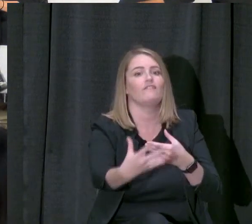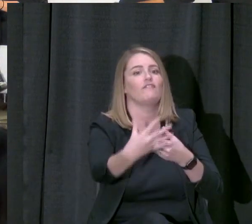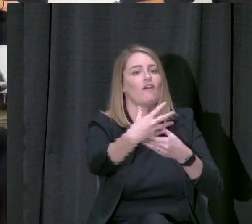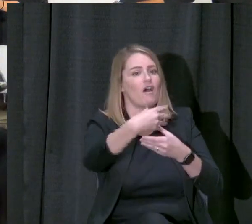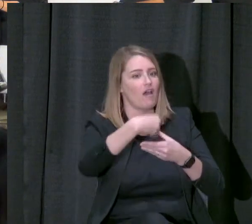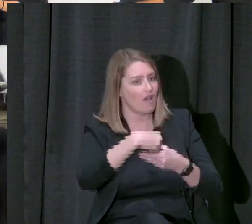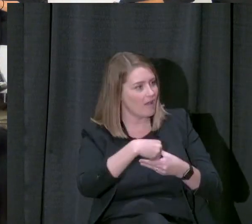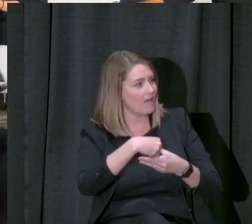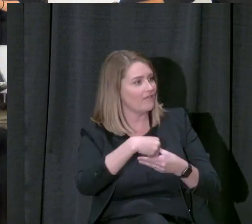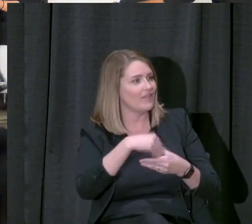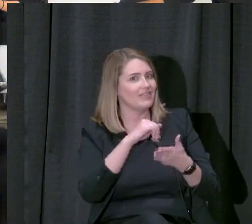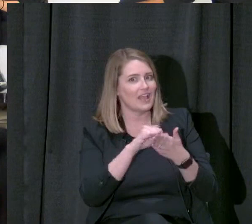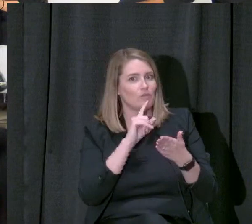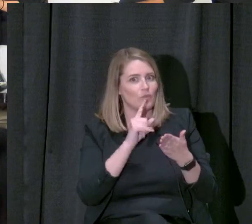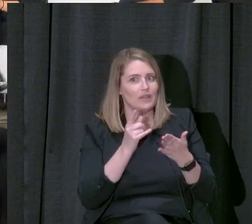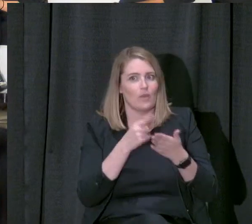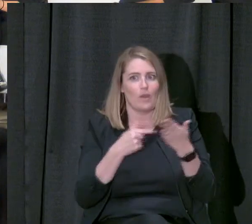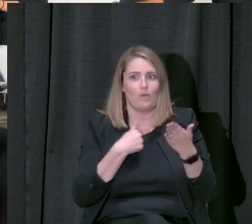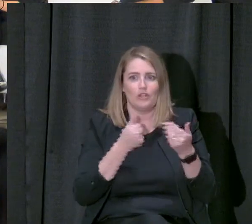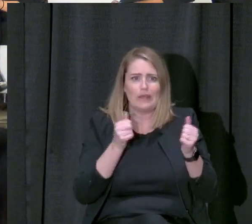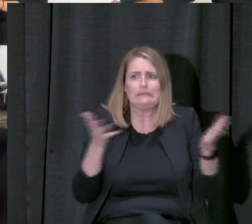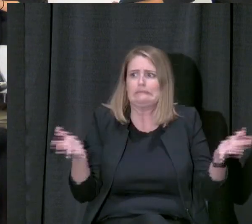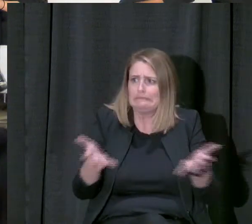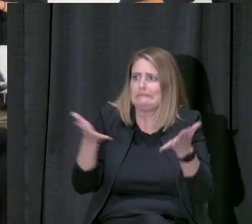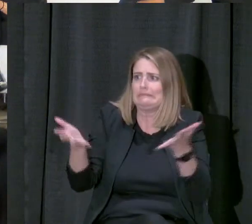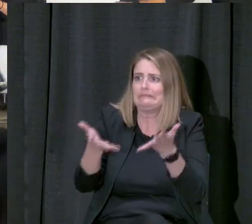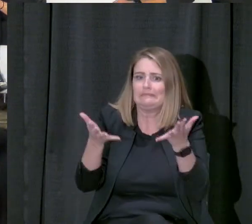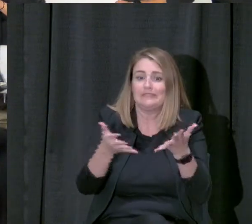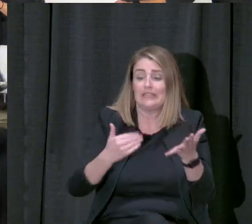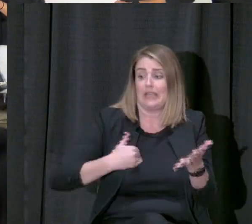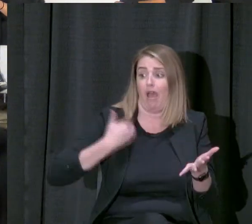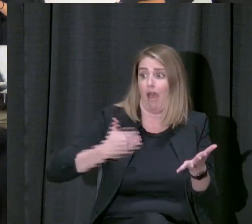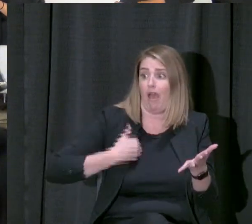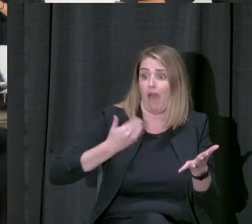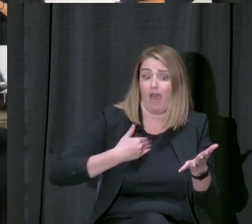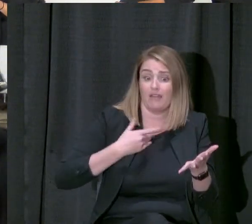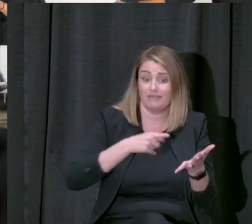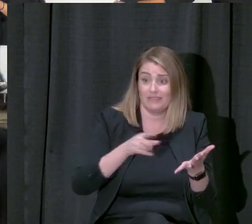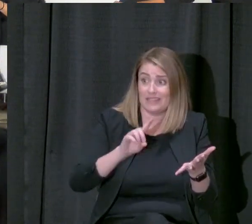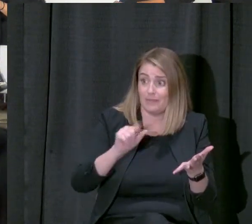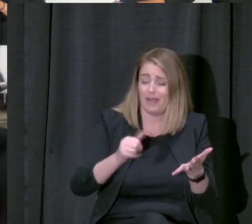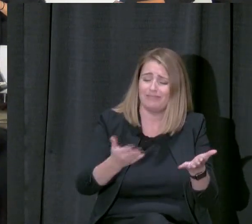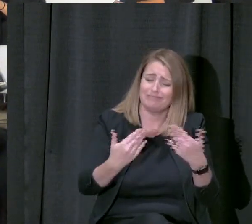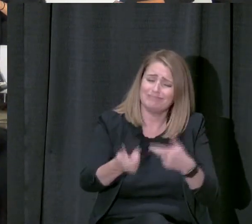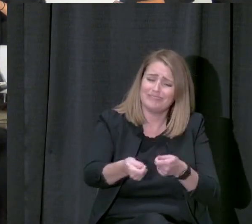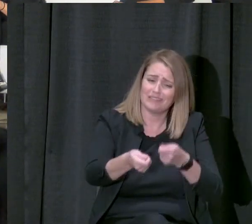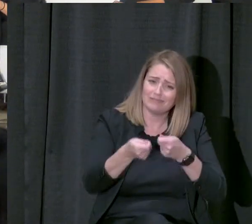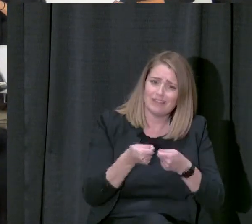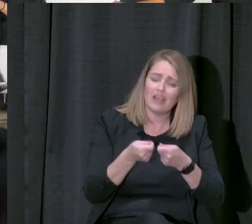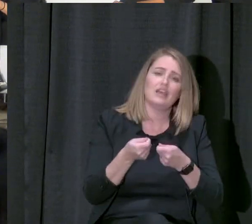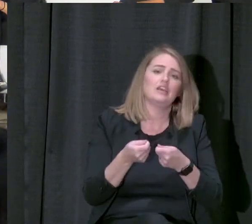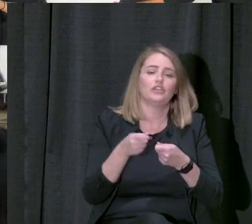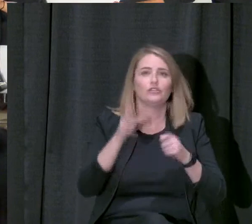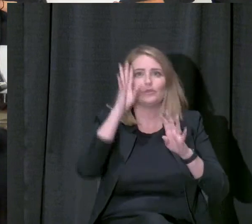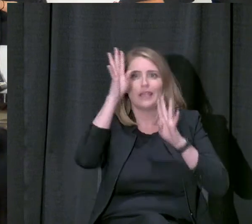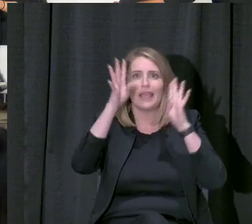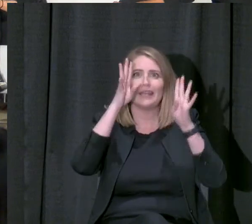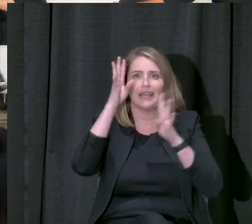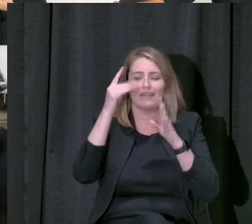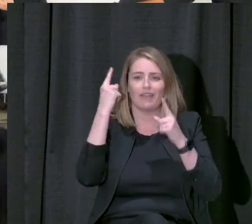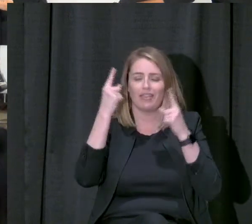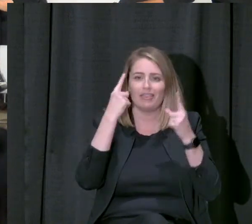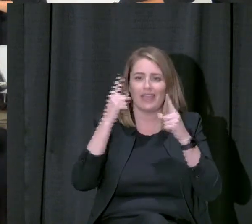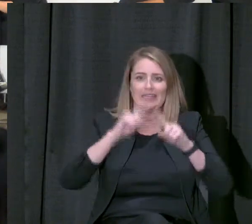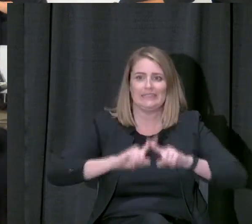to stimulate in our generations. Get involved with the users, but also get our young ones involved and get them to think creatively and think out of the box, which is pretty much what you're